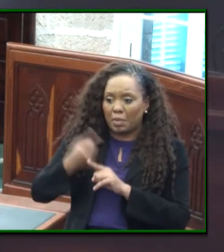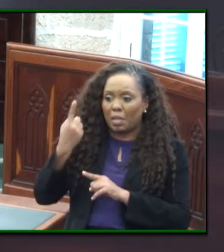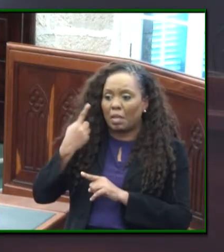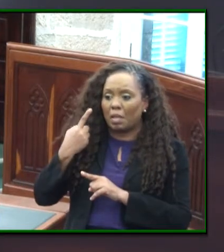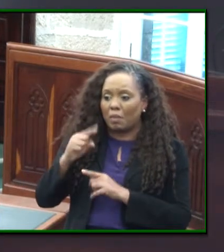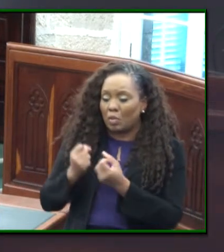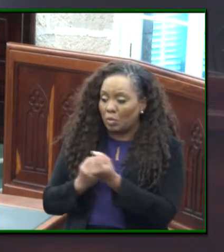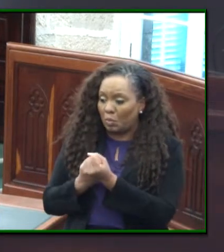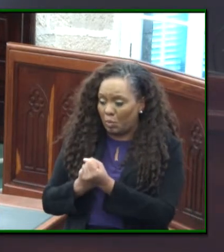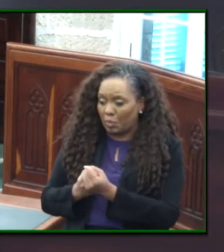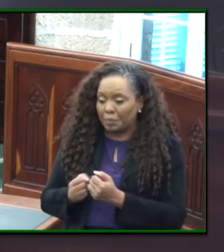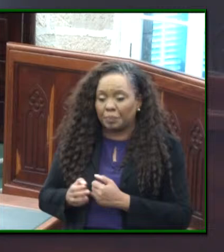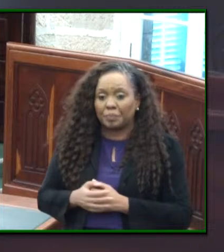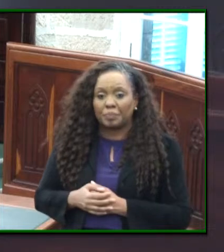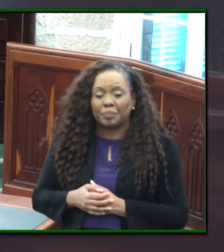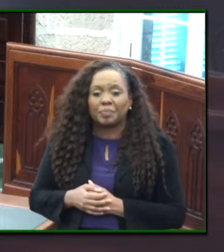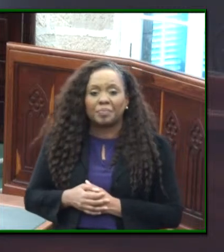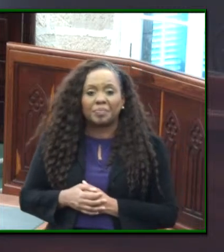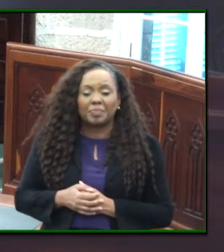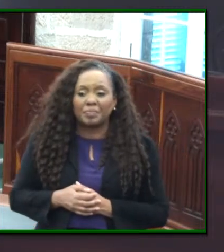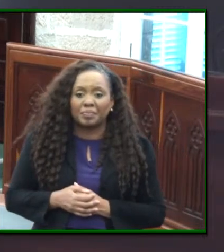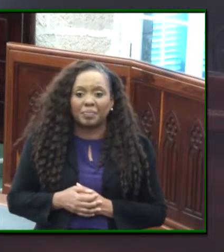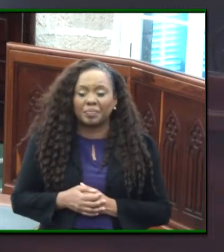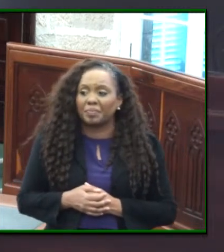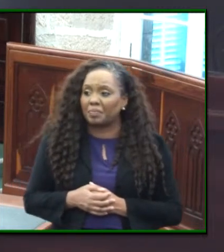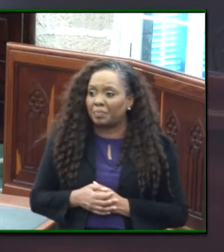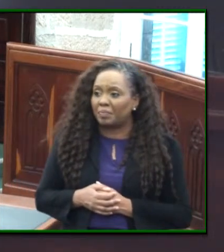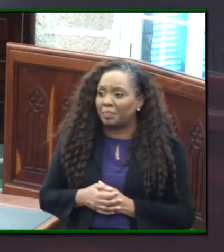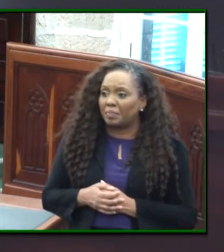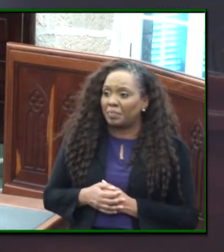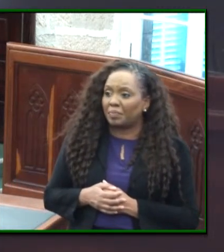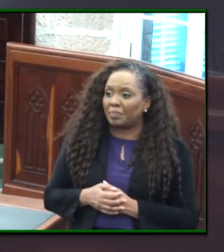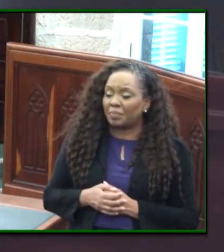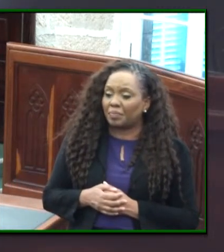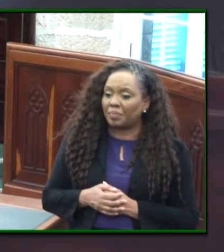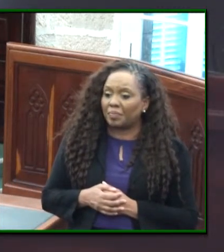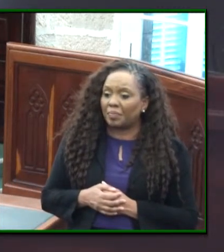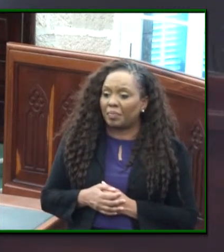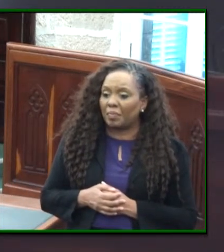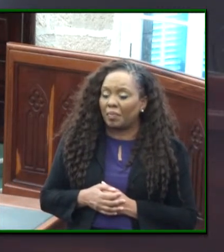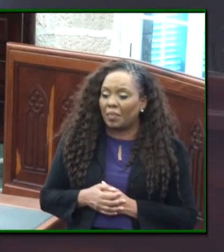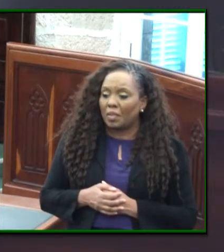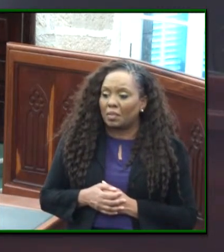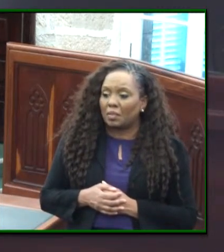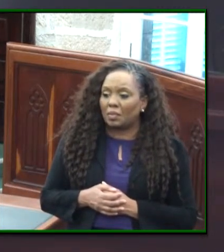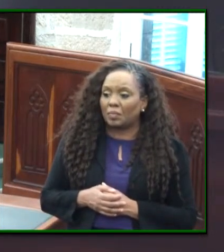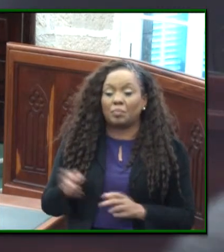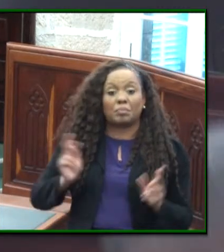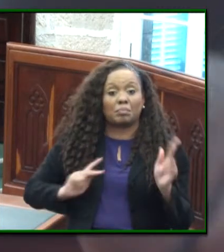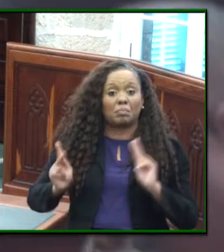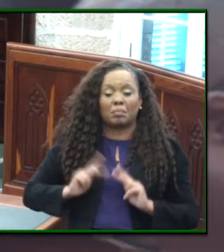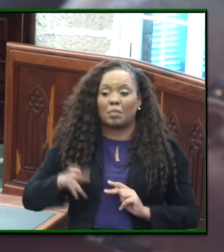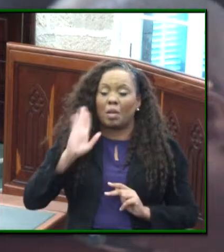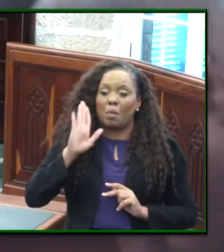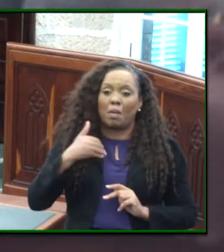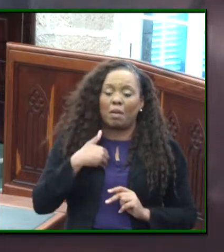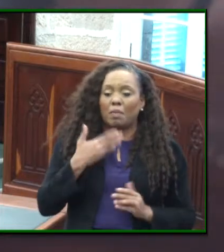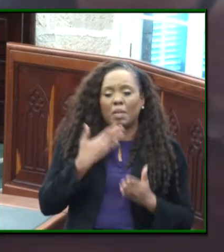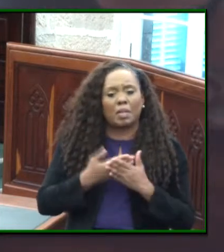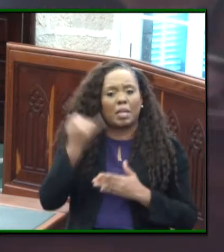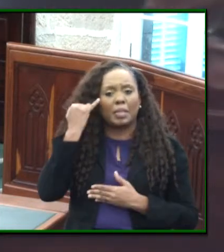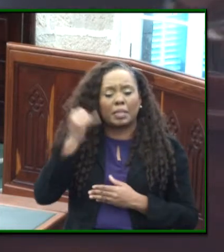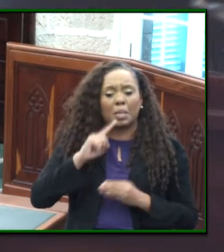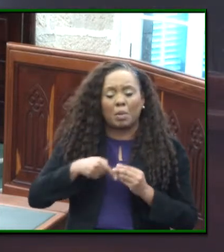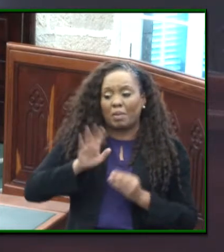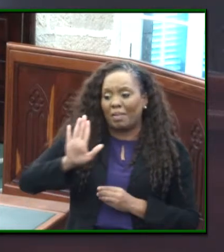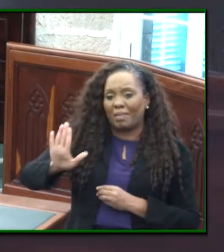So persons have a good idea how their health is progressing or not progressing, whether